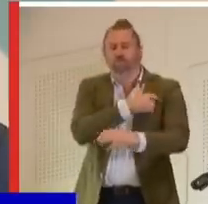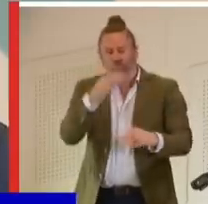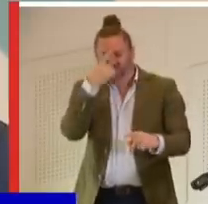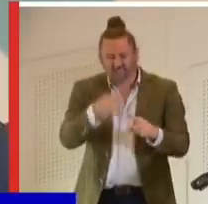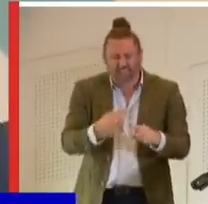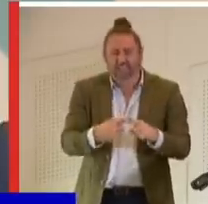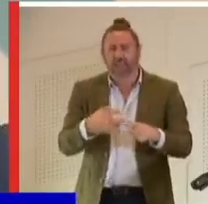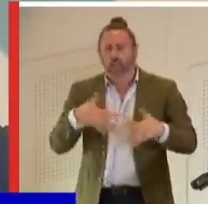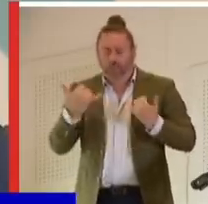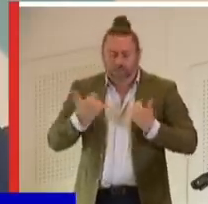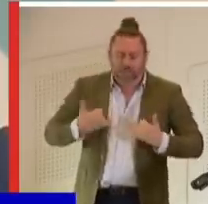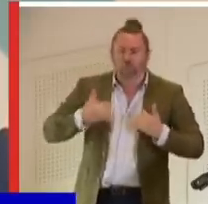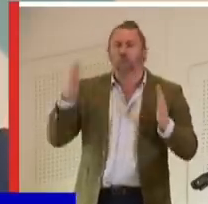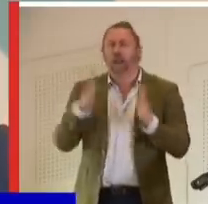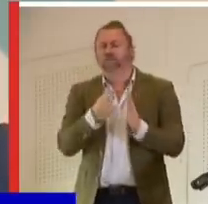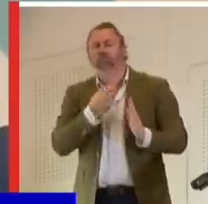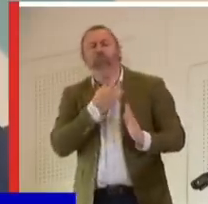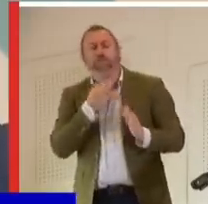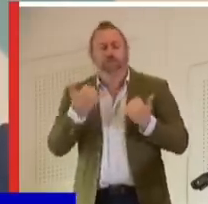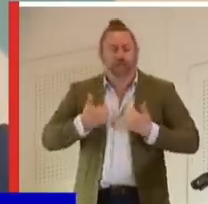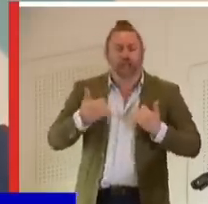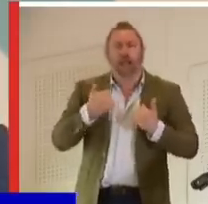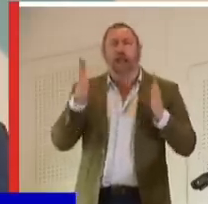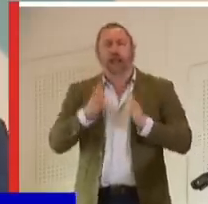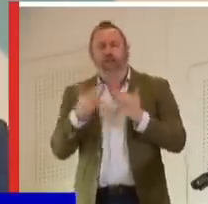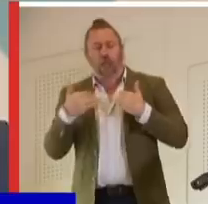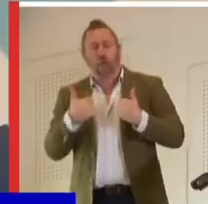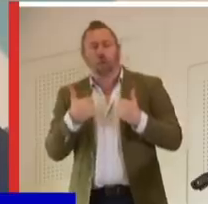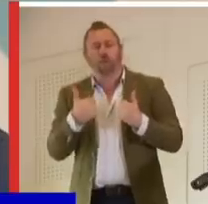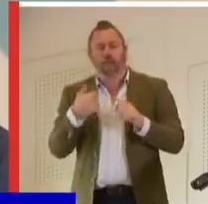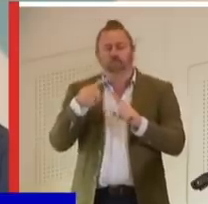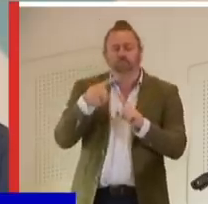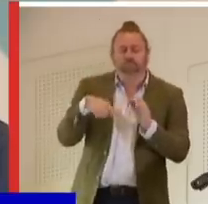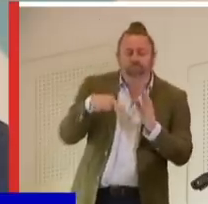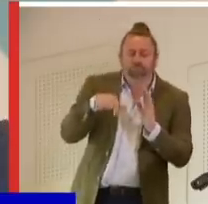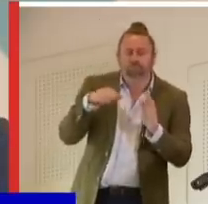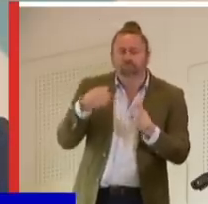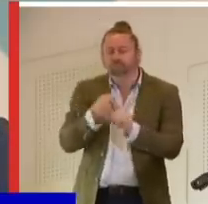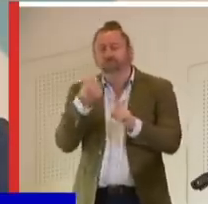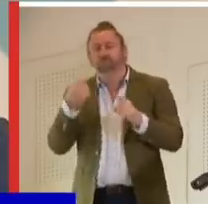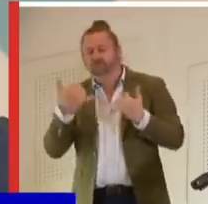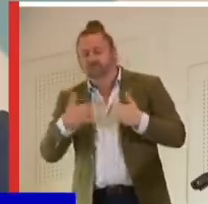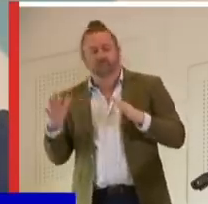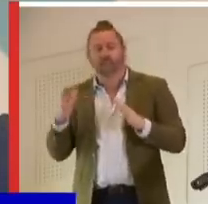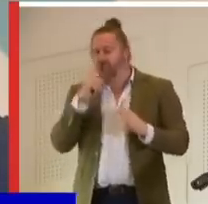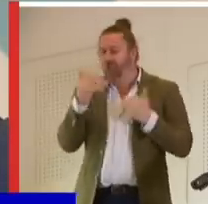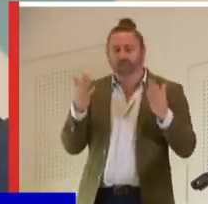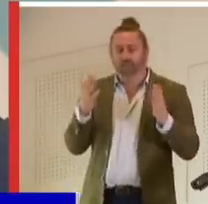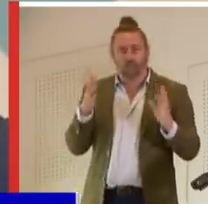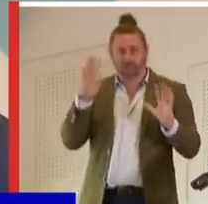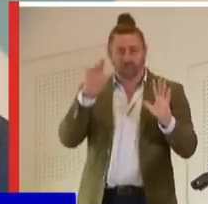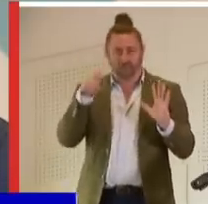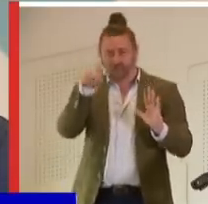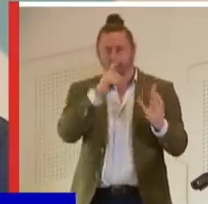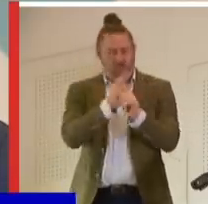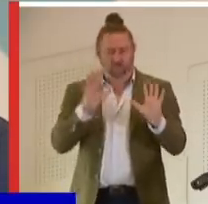you don't get as sick, or you're less likely to get the virus, less likely to get sick, less likely to pass it on to somebody that you love. But this plan